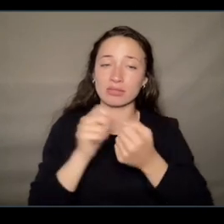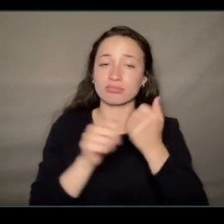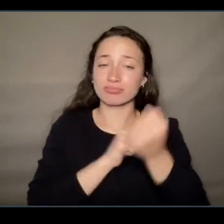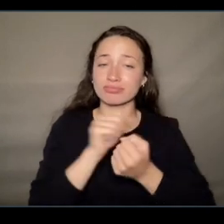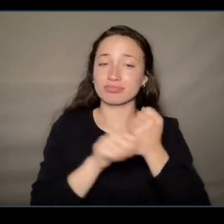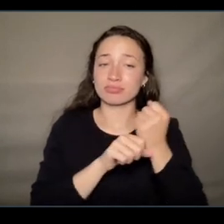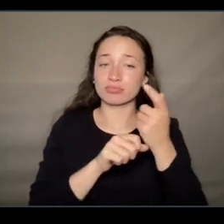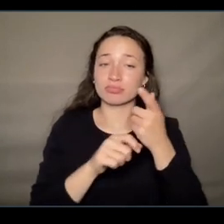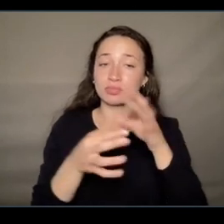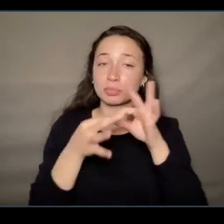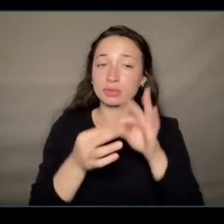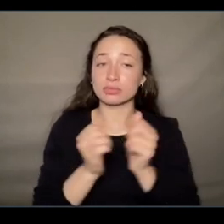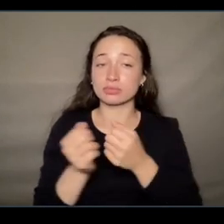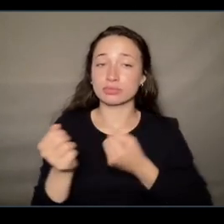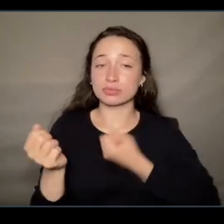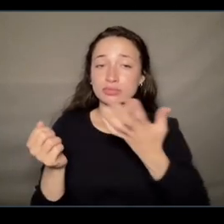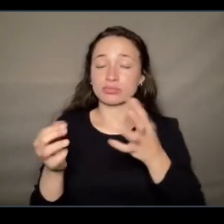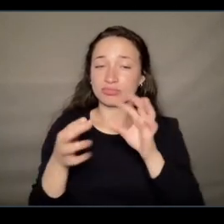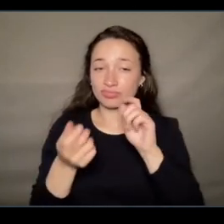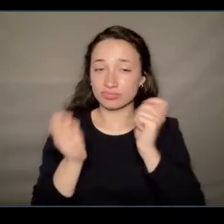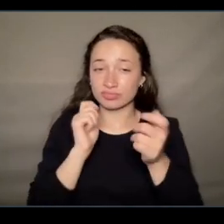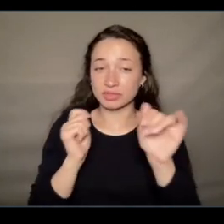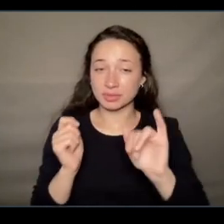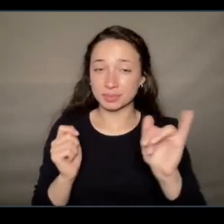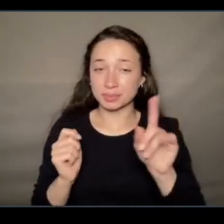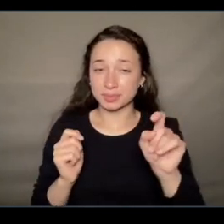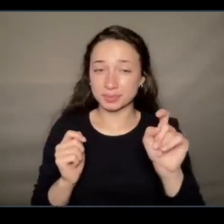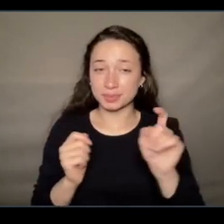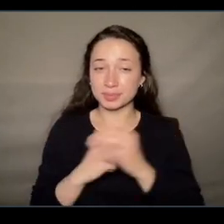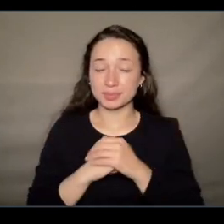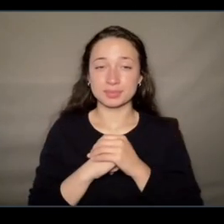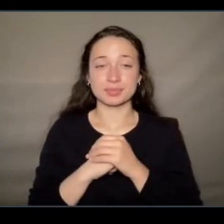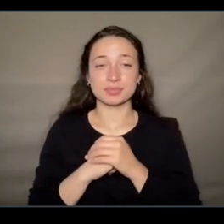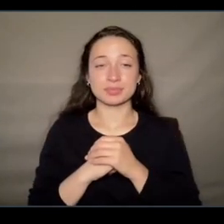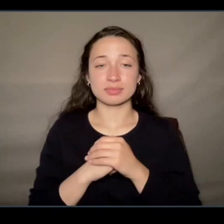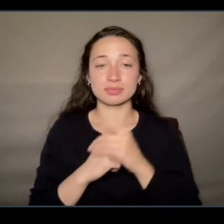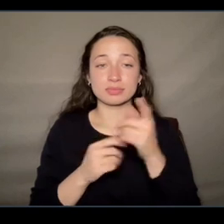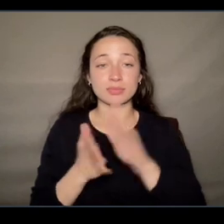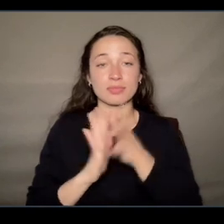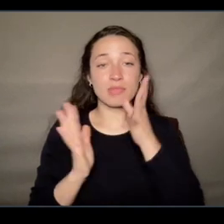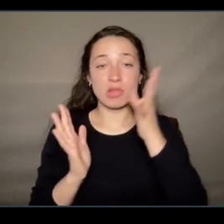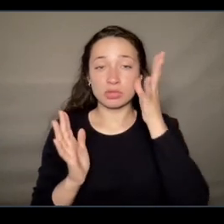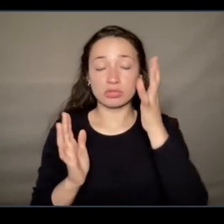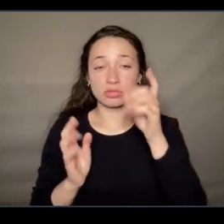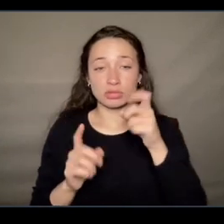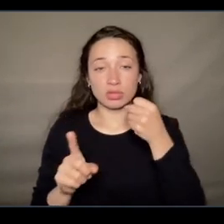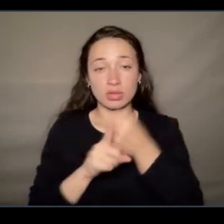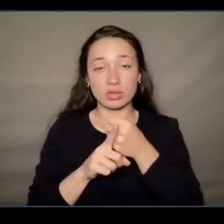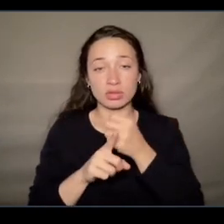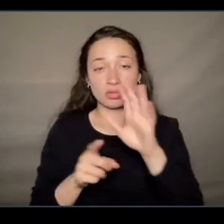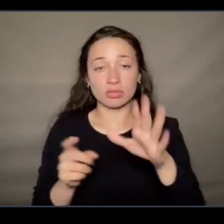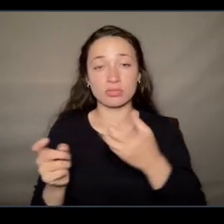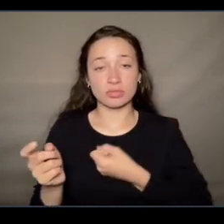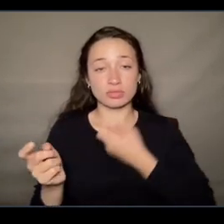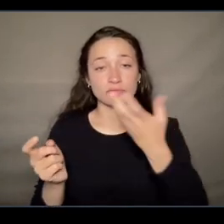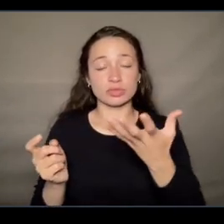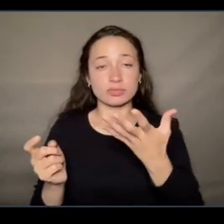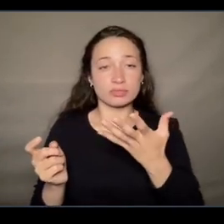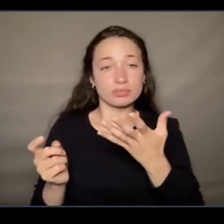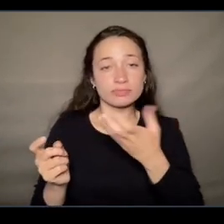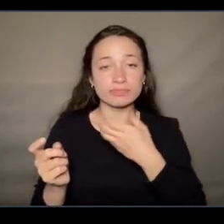passed, how has your relationship with poetry evolved as well? When you became a parent, did that affect your palette for